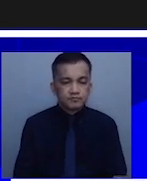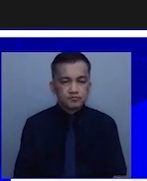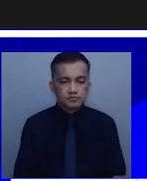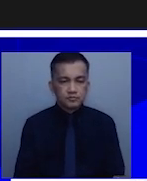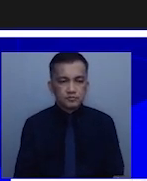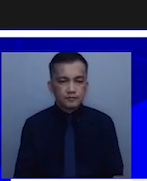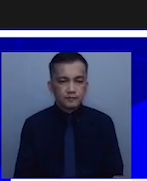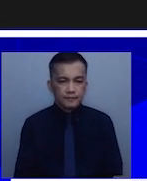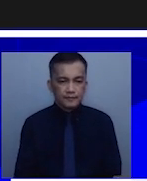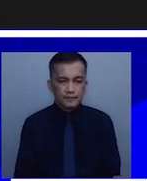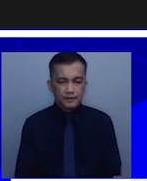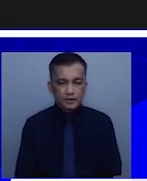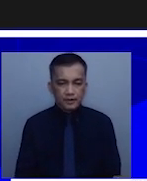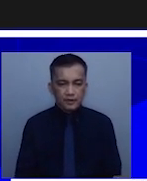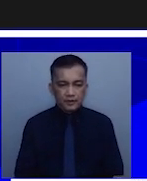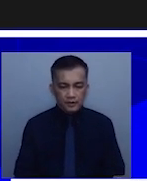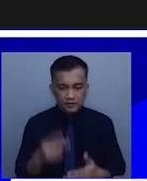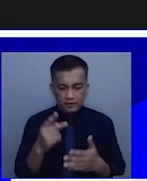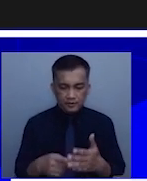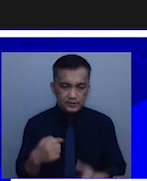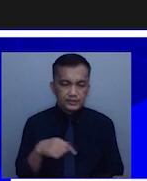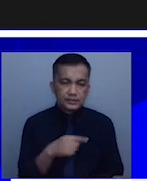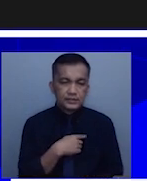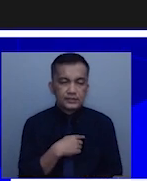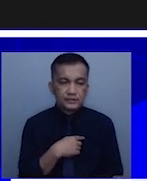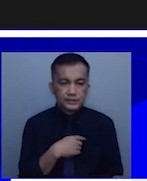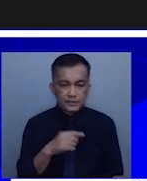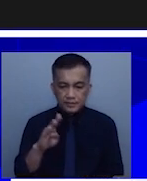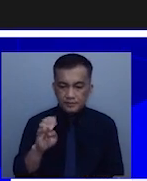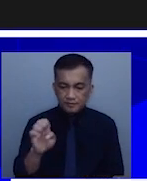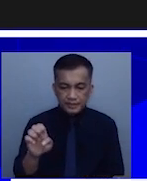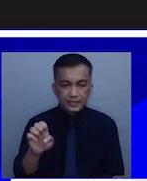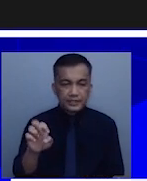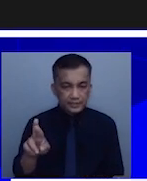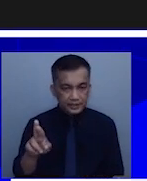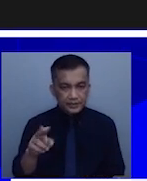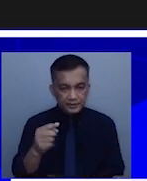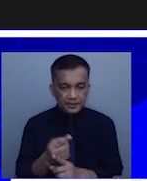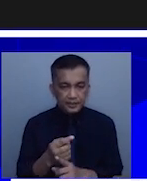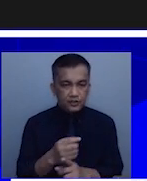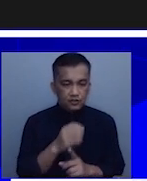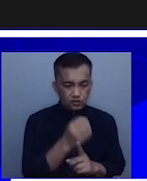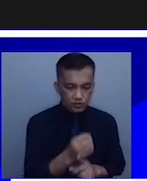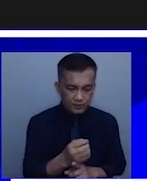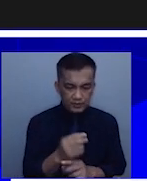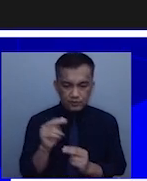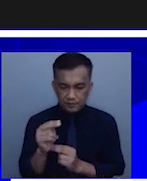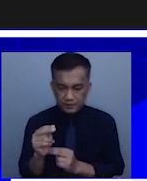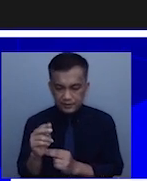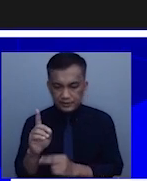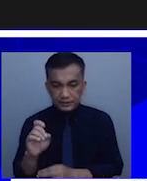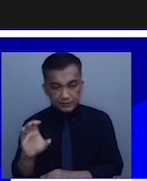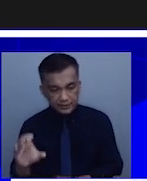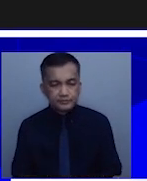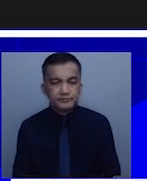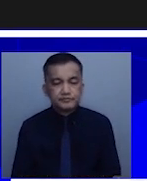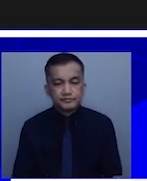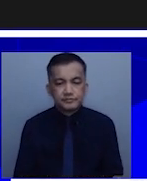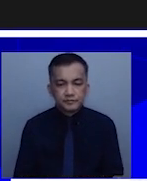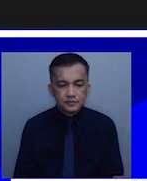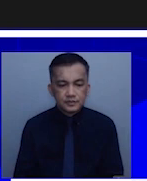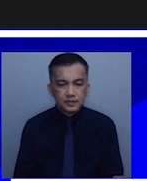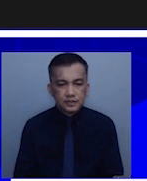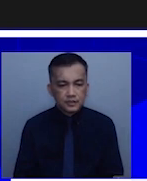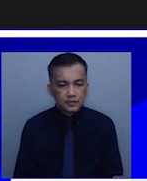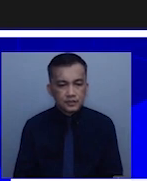Yung prices natin sa bear months, October, November, December, particularly yung fourth quarter. Of course, based